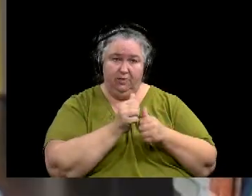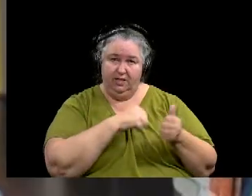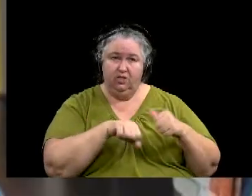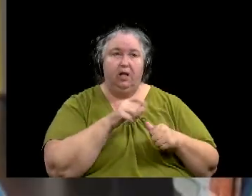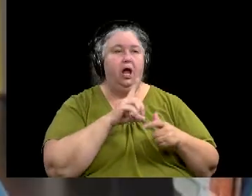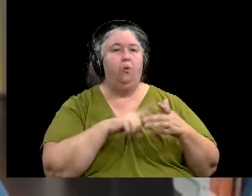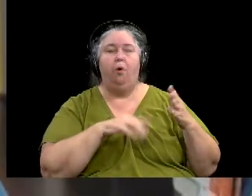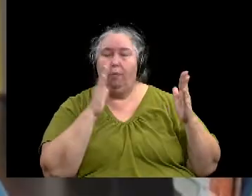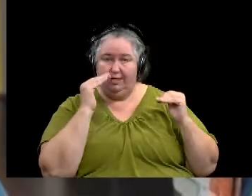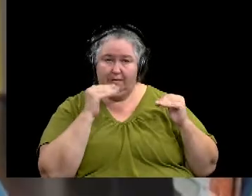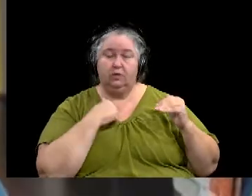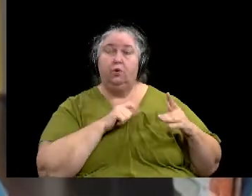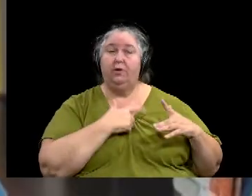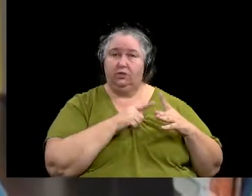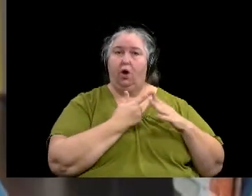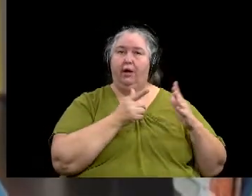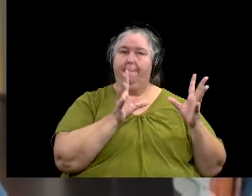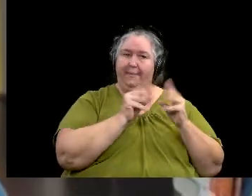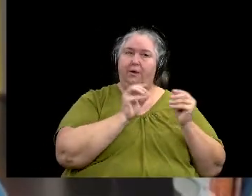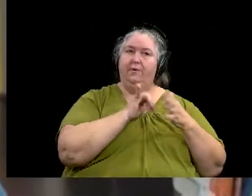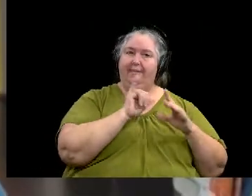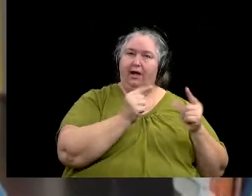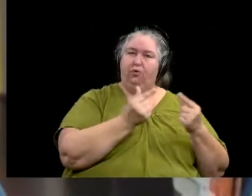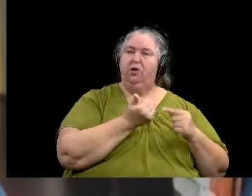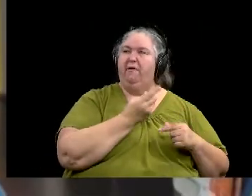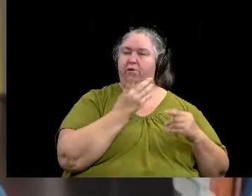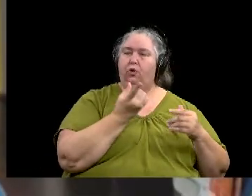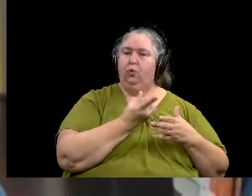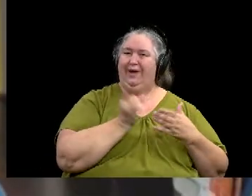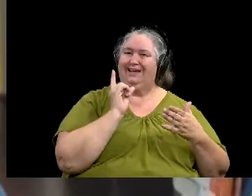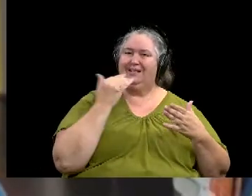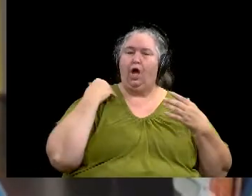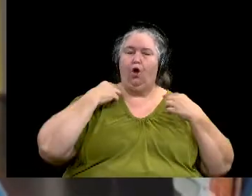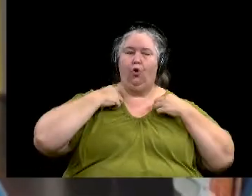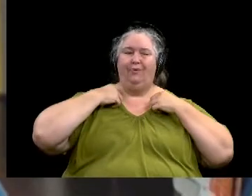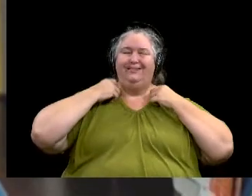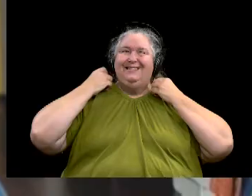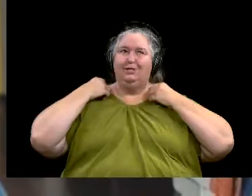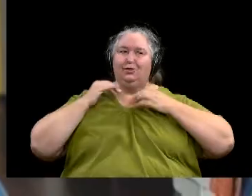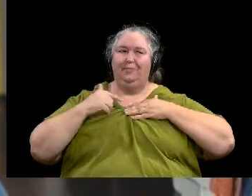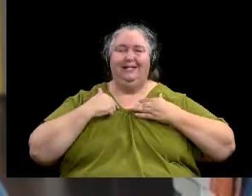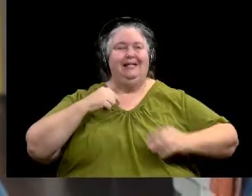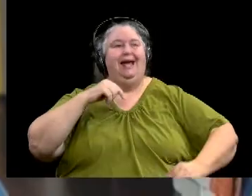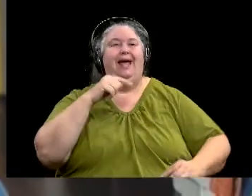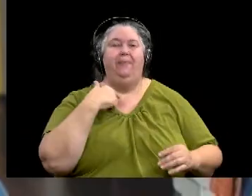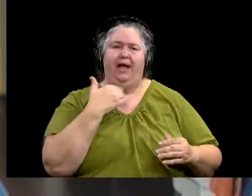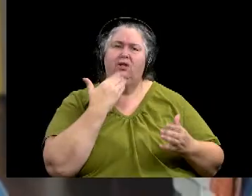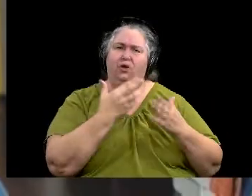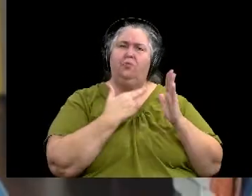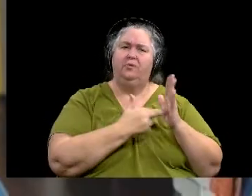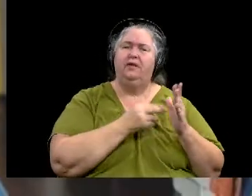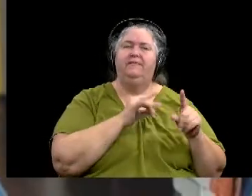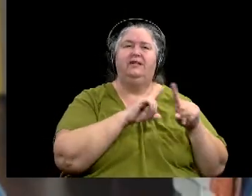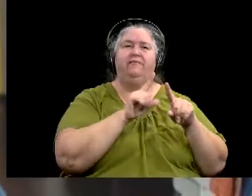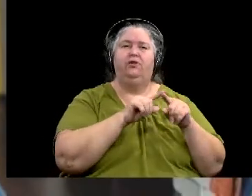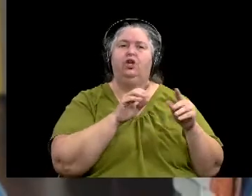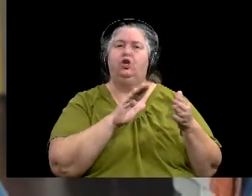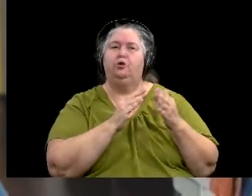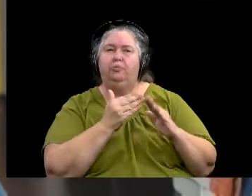weeks ago, and we really have a good representation of different community partners that provide a broad perspective for planning of this